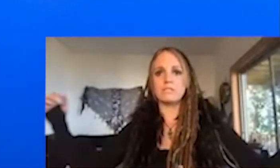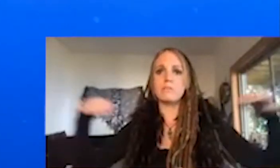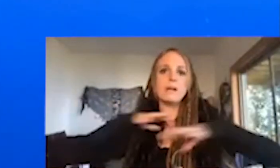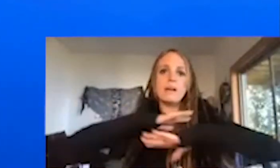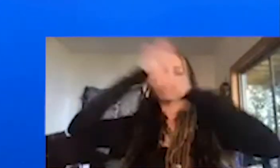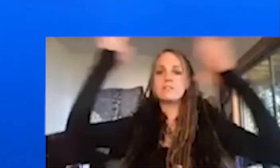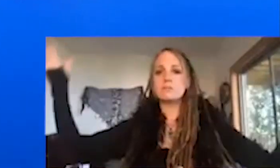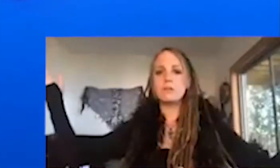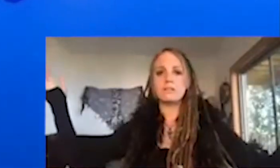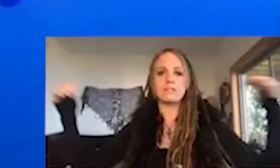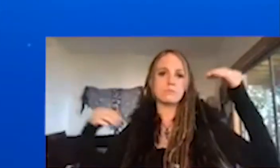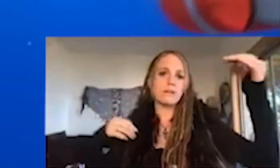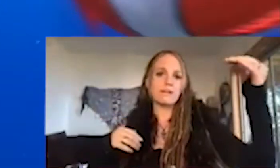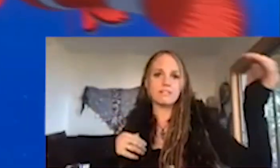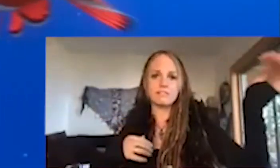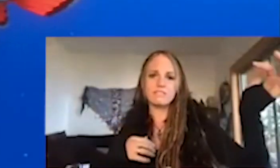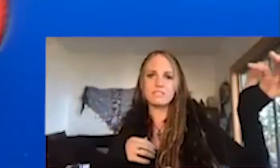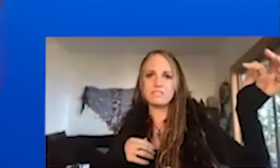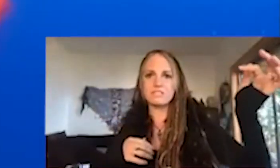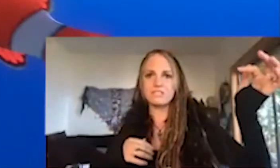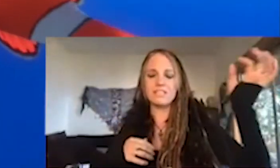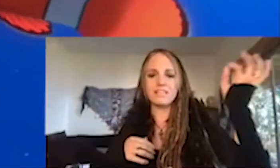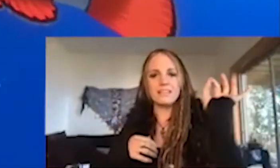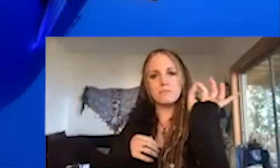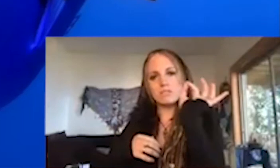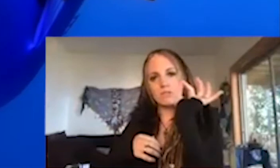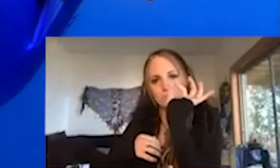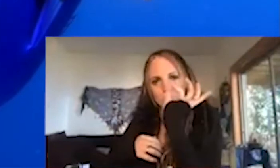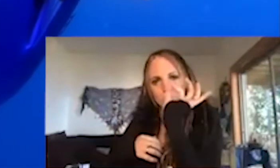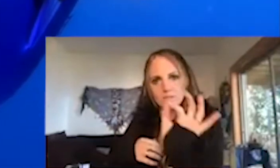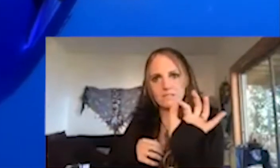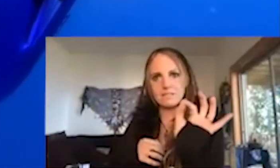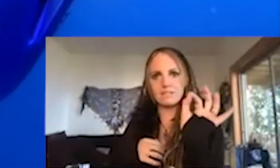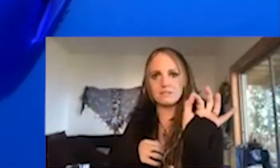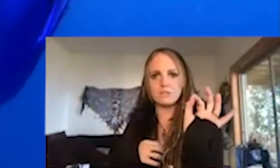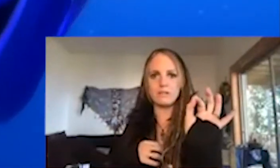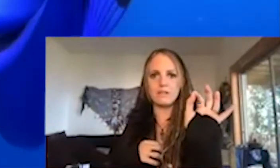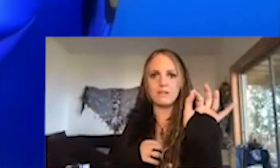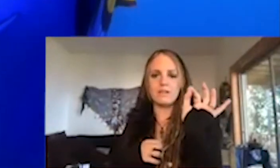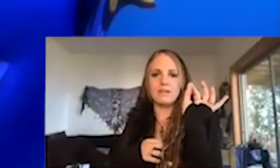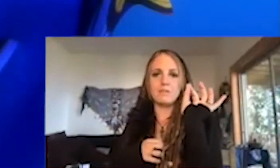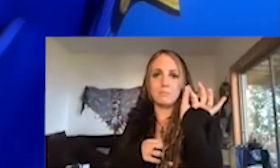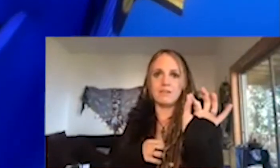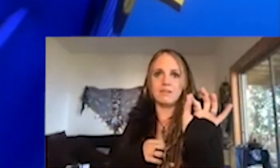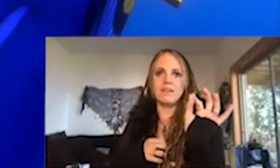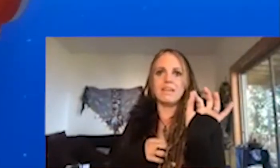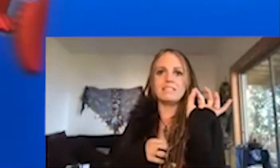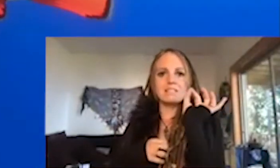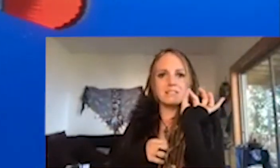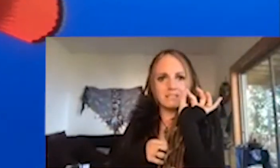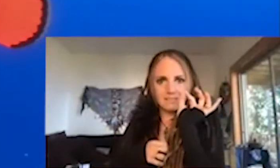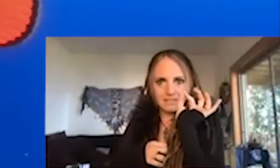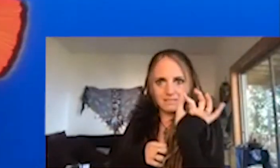which is like, wow, clear water. And like, wow, look, the East Australian current. Then we show this one tiny little spot of pink. And